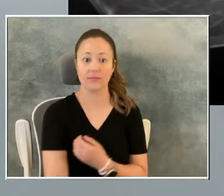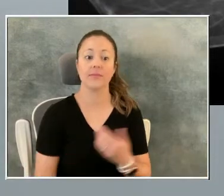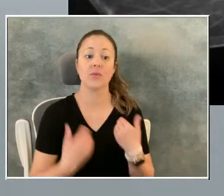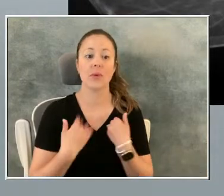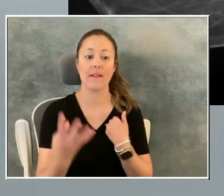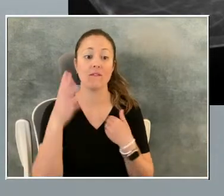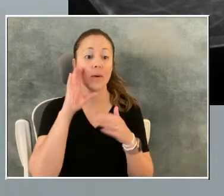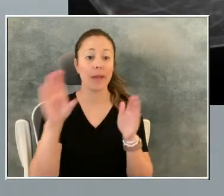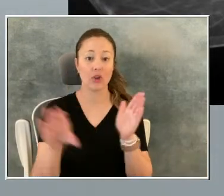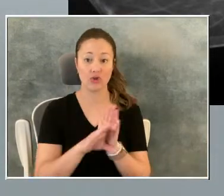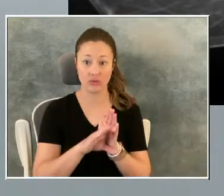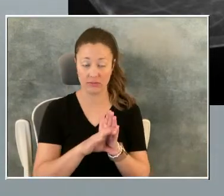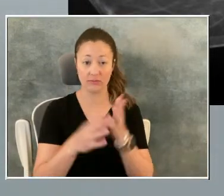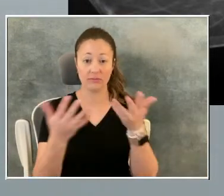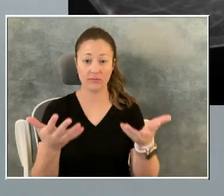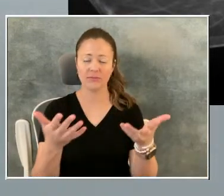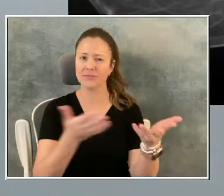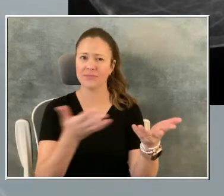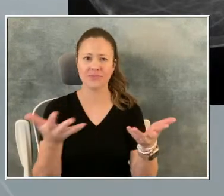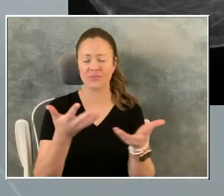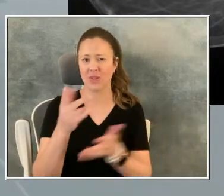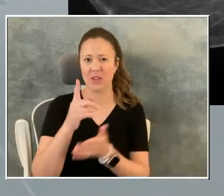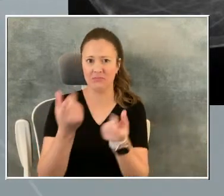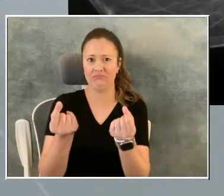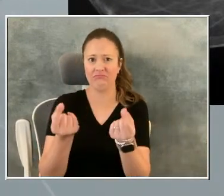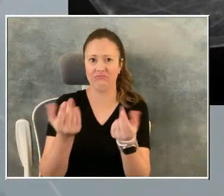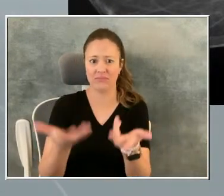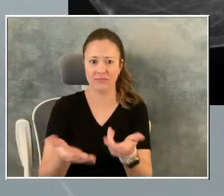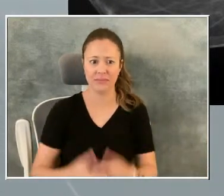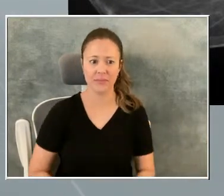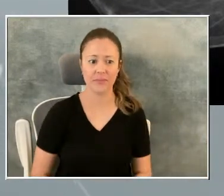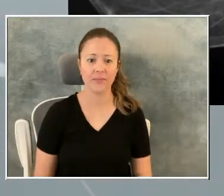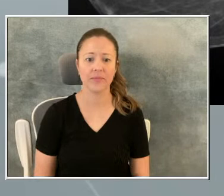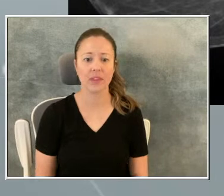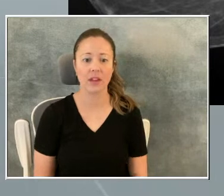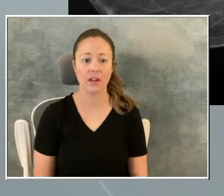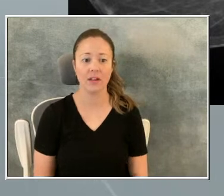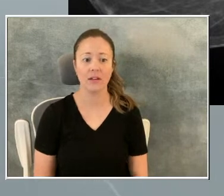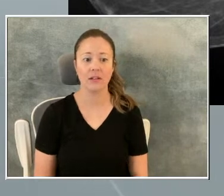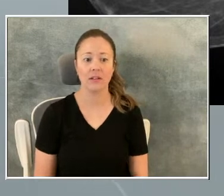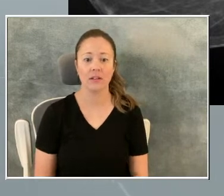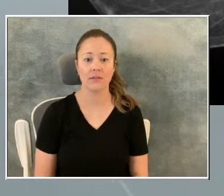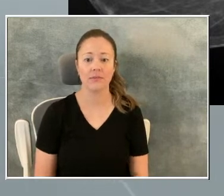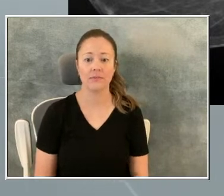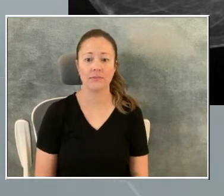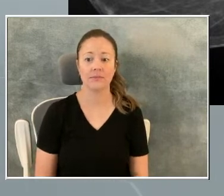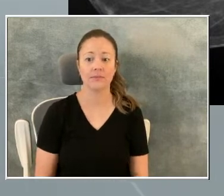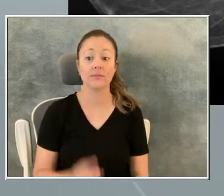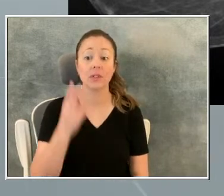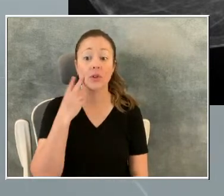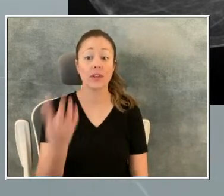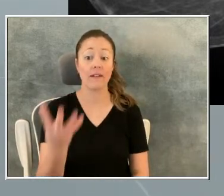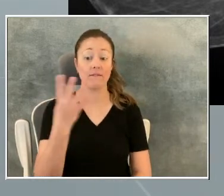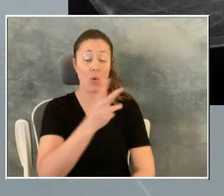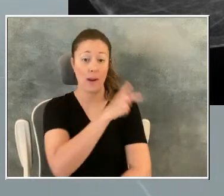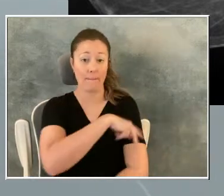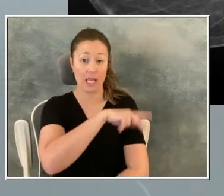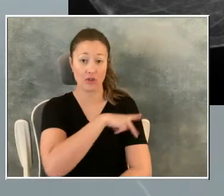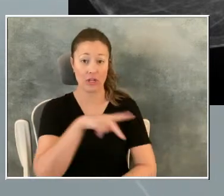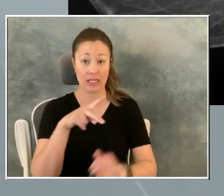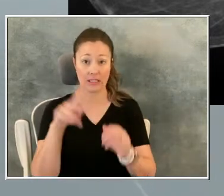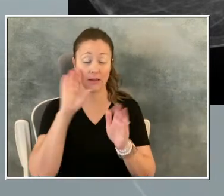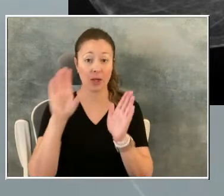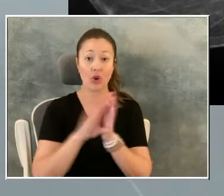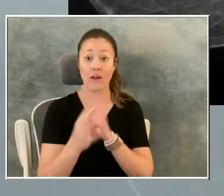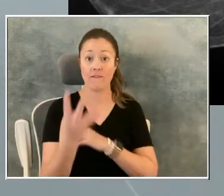mammogram. So kind of show us what we're looking at here. So here you can see 4 patient images. These are 4 different patients. The patient